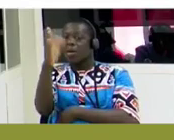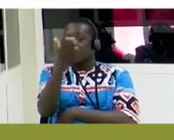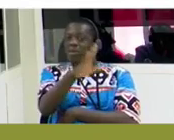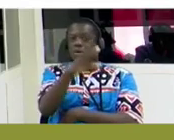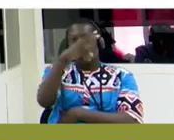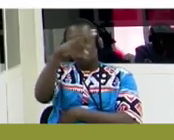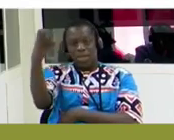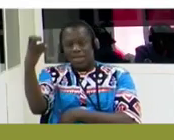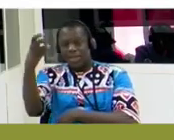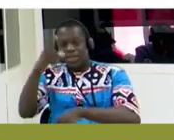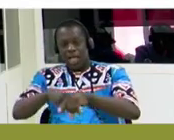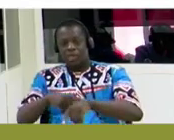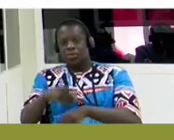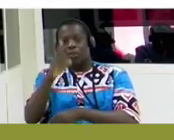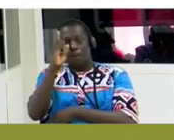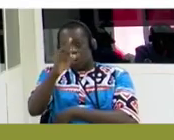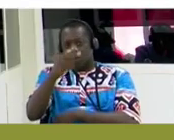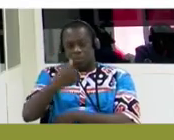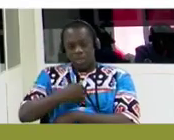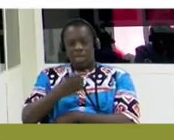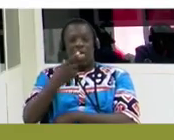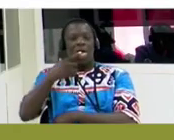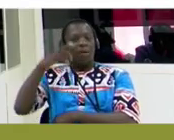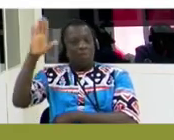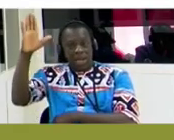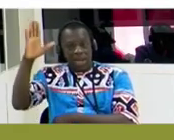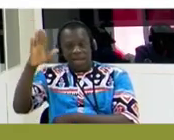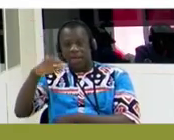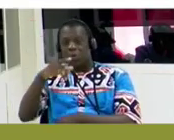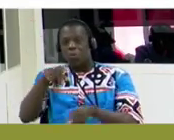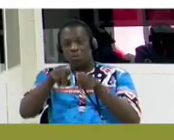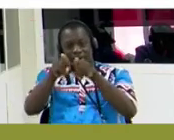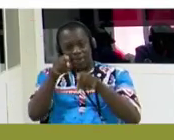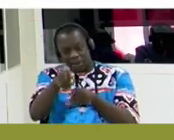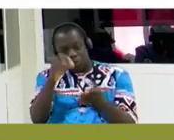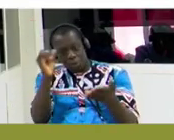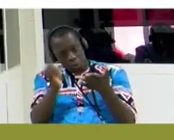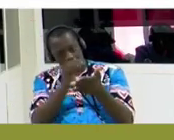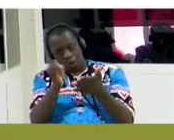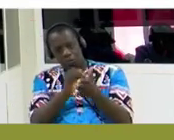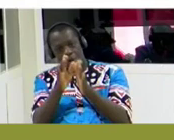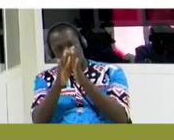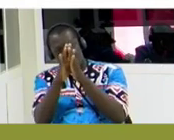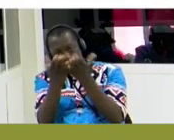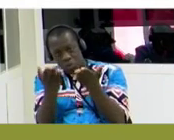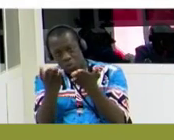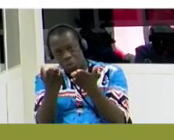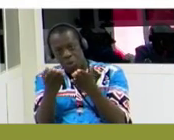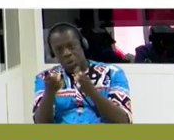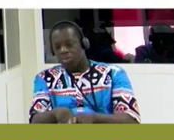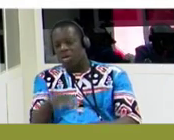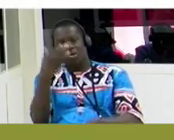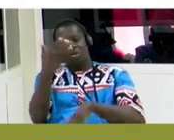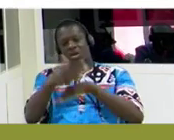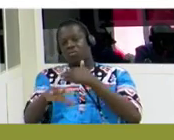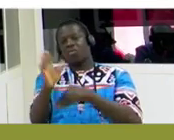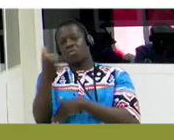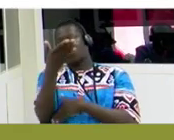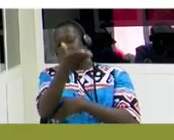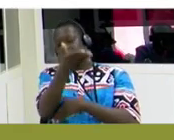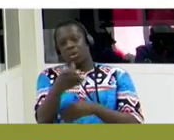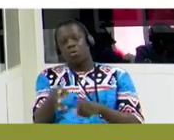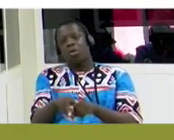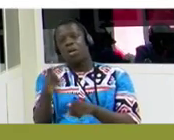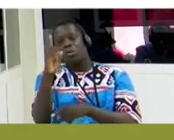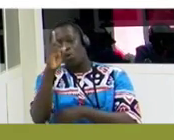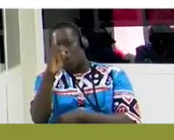With this Quran, I never went there 20 times. I went there only once. Then after I was moved to the